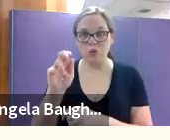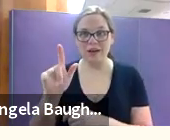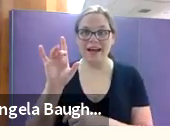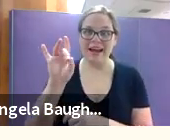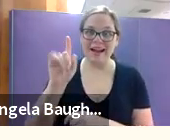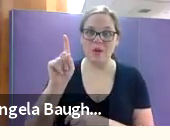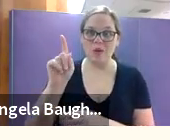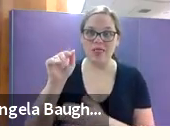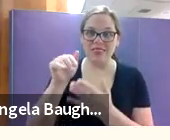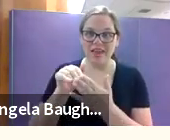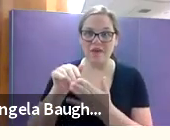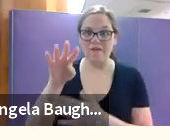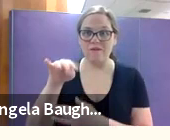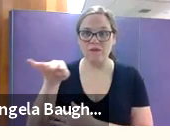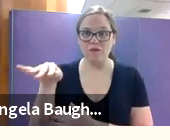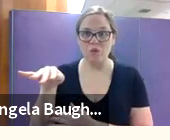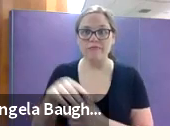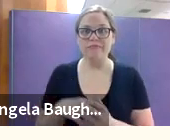81,044.